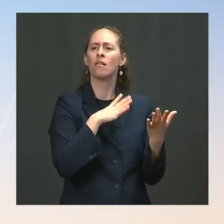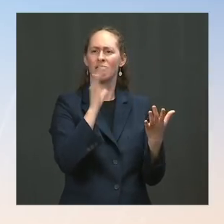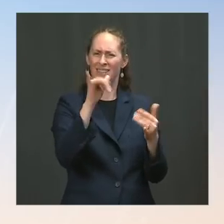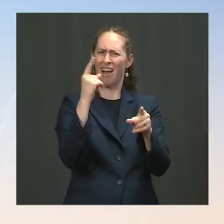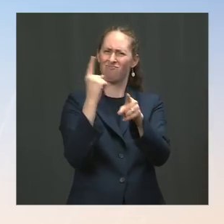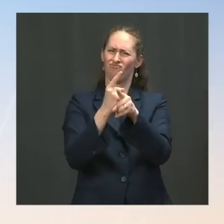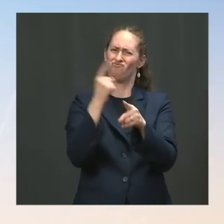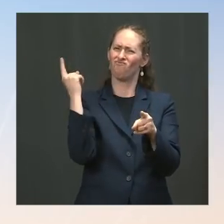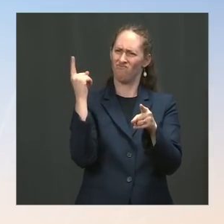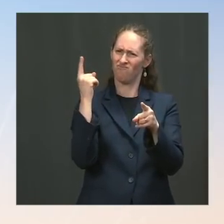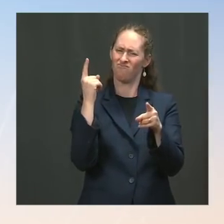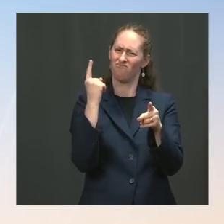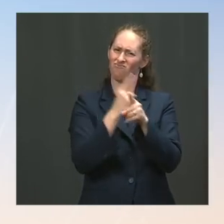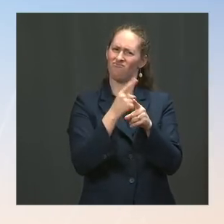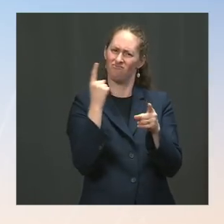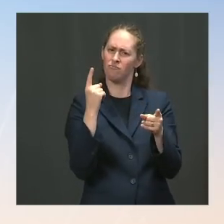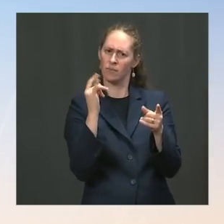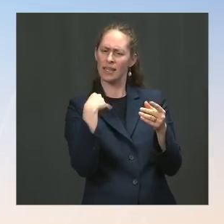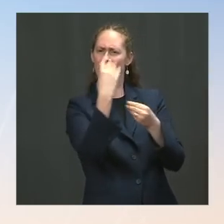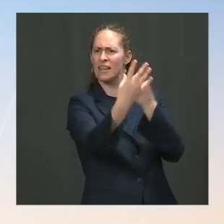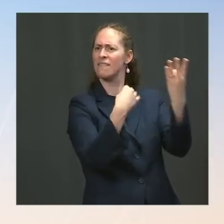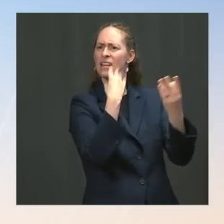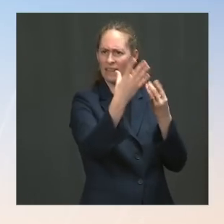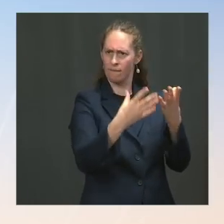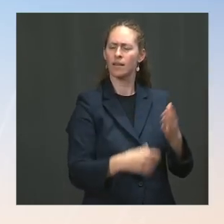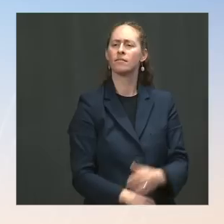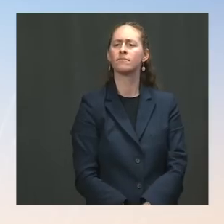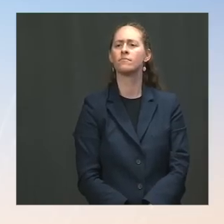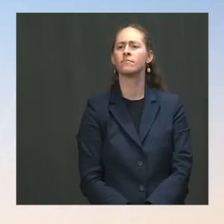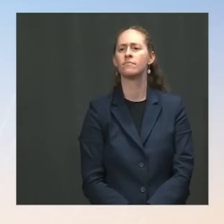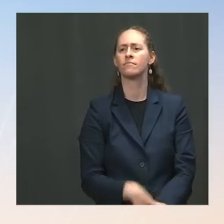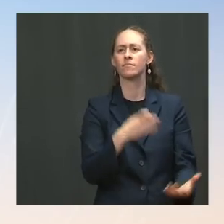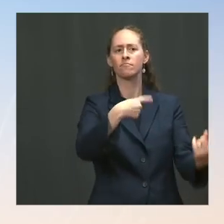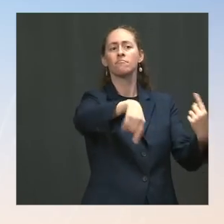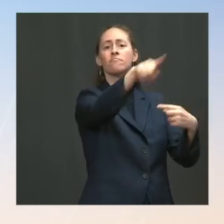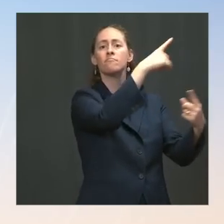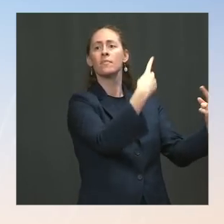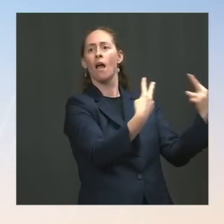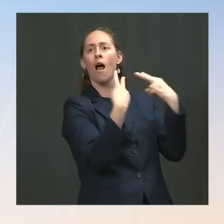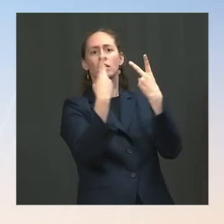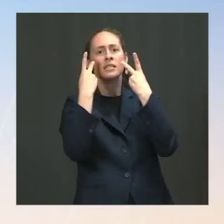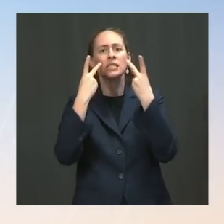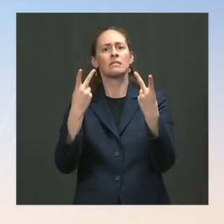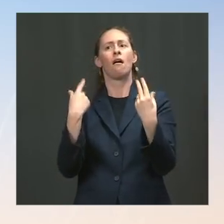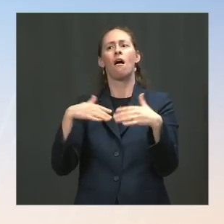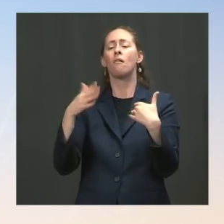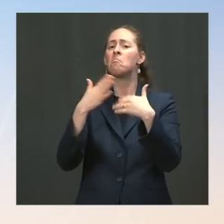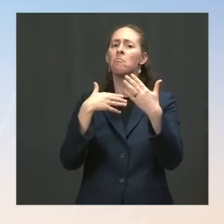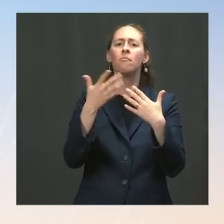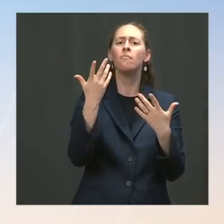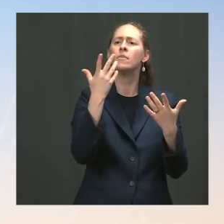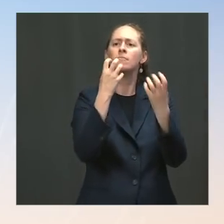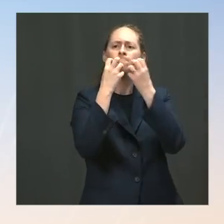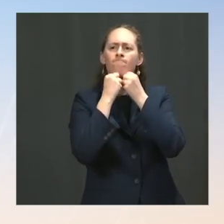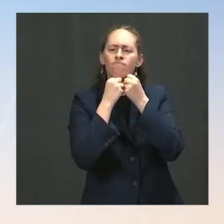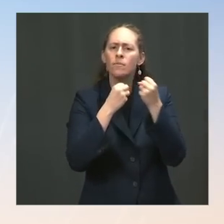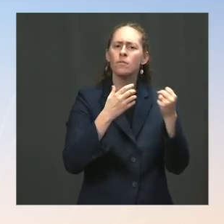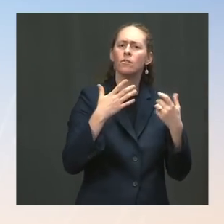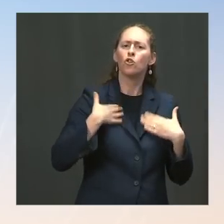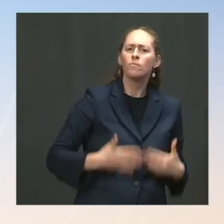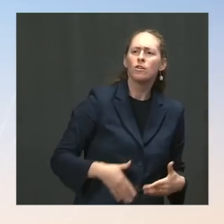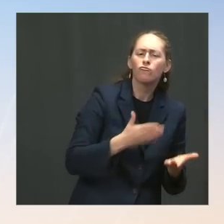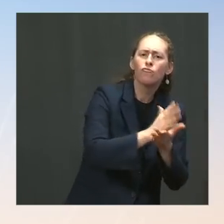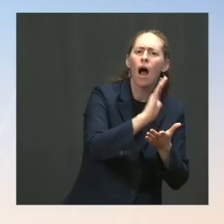a leader in the world on issues from ranging from human rights to ensuring we're addressing the global pandemic. I'm not sure that's exactly the